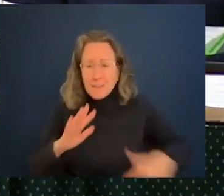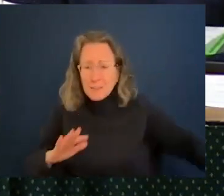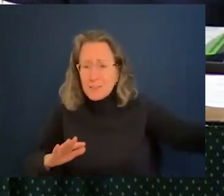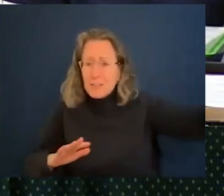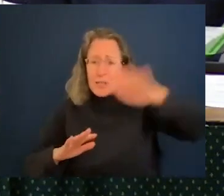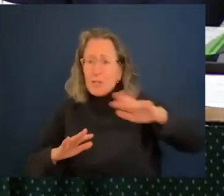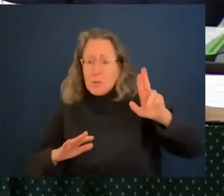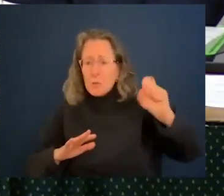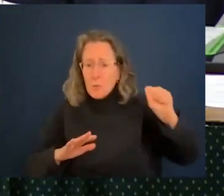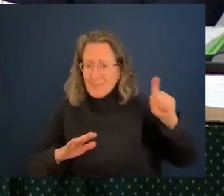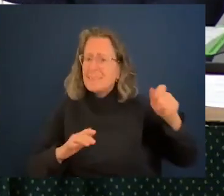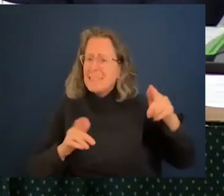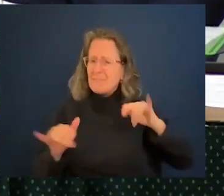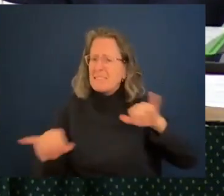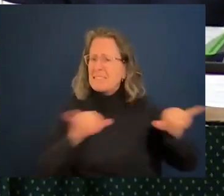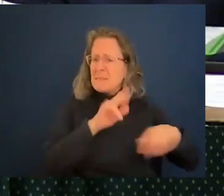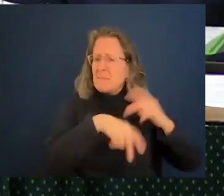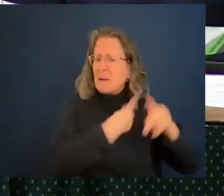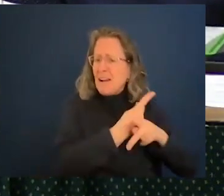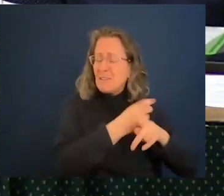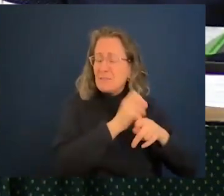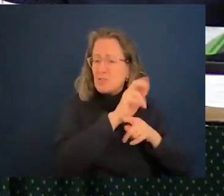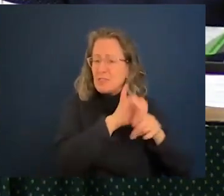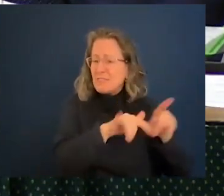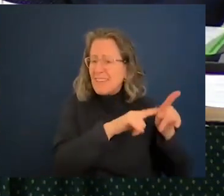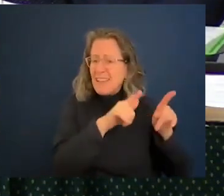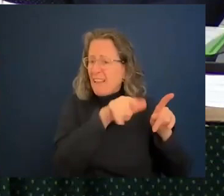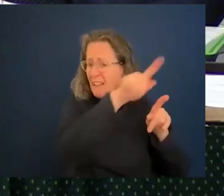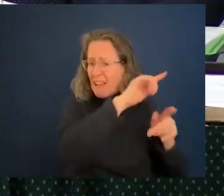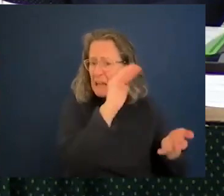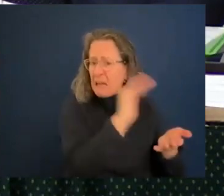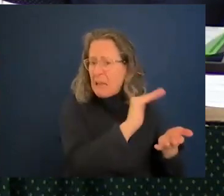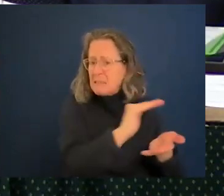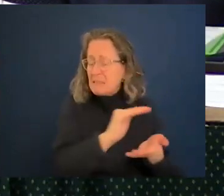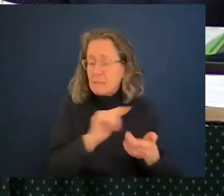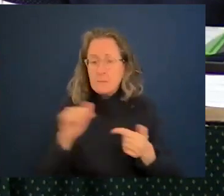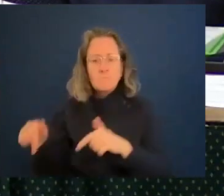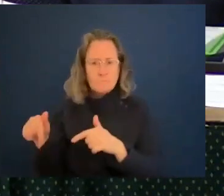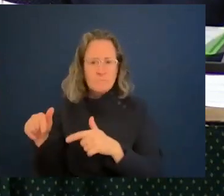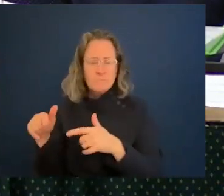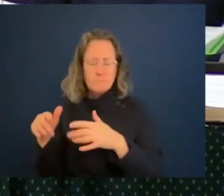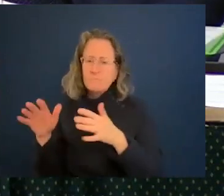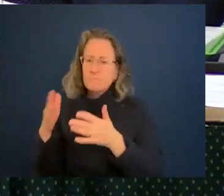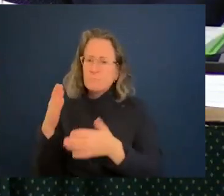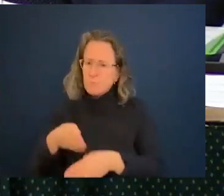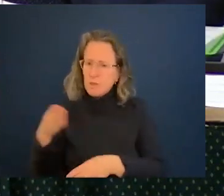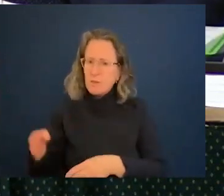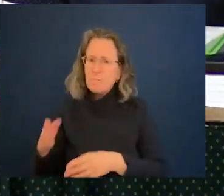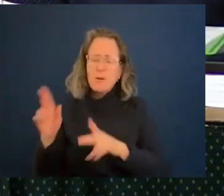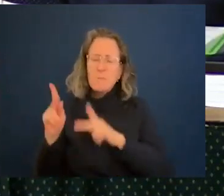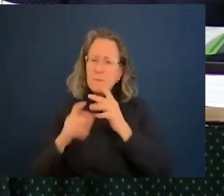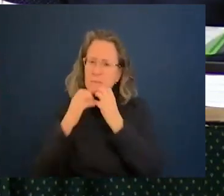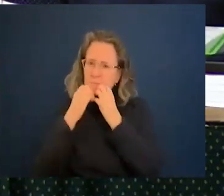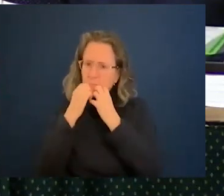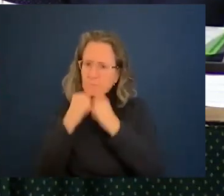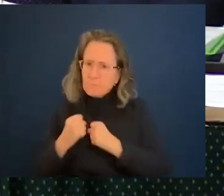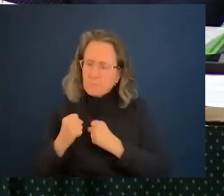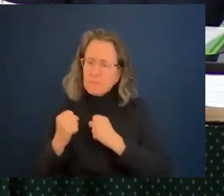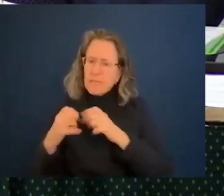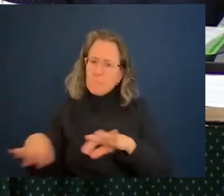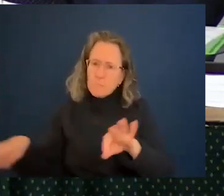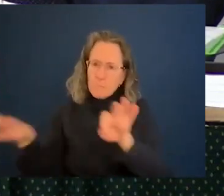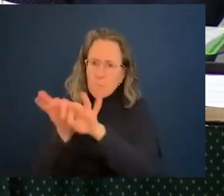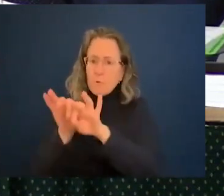cared people really cared about response time and I think leaving the hybrid